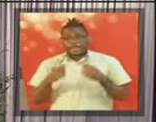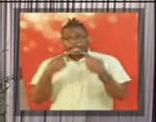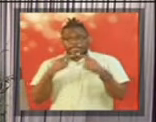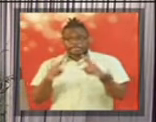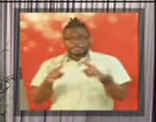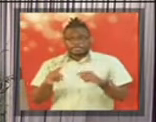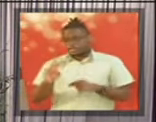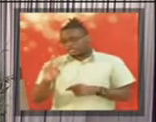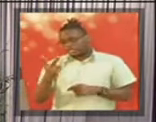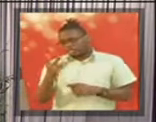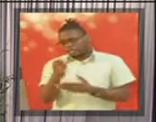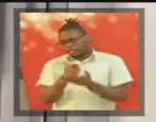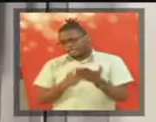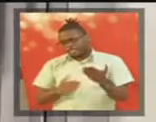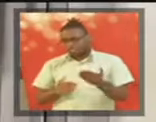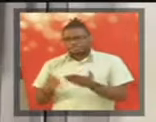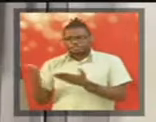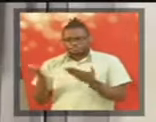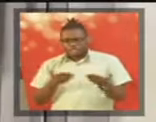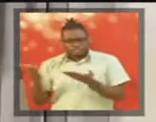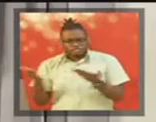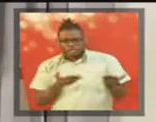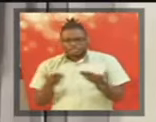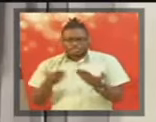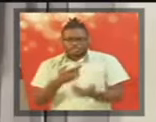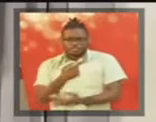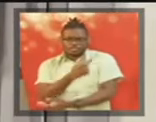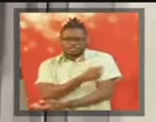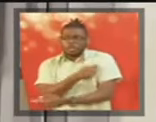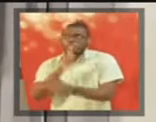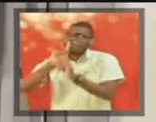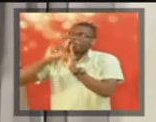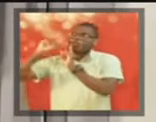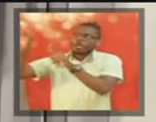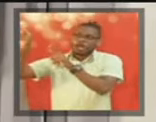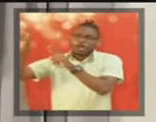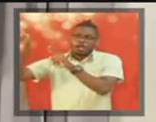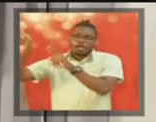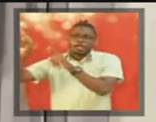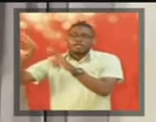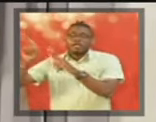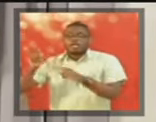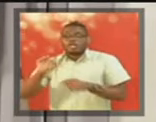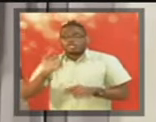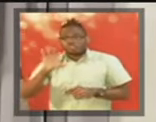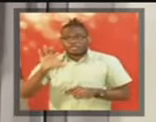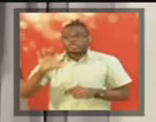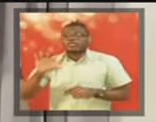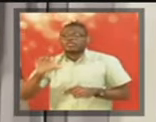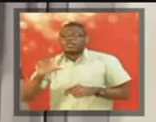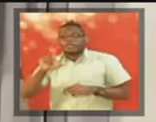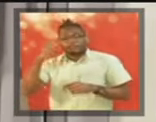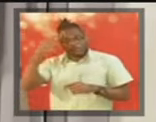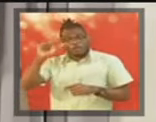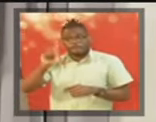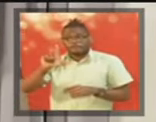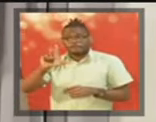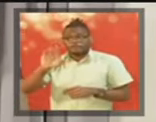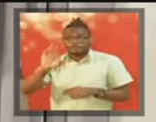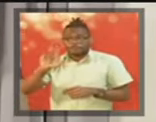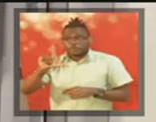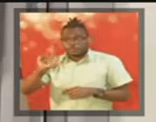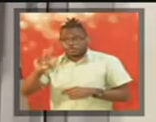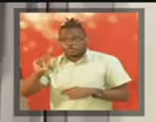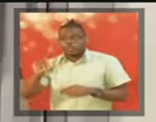terms of the vaccine, we have ordered 200,000 vaccines, influenza vaccines for this flu season, which runs usually from October all the way to